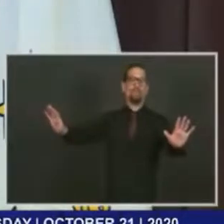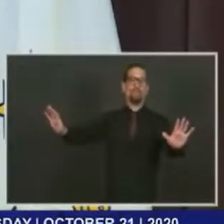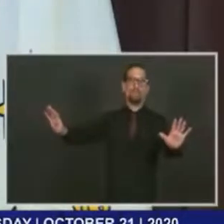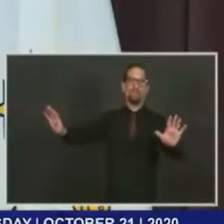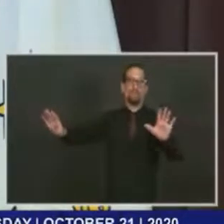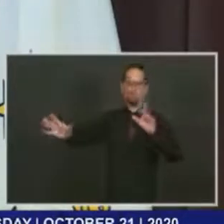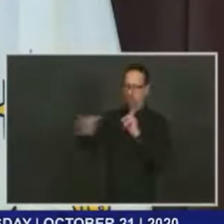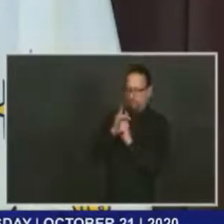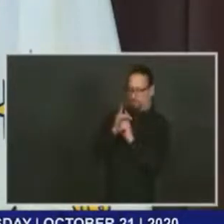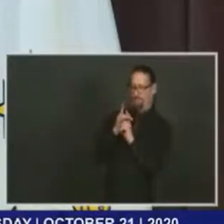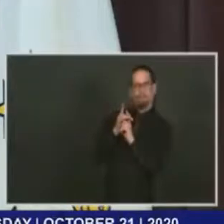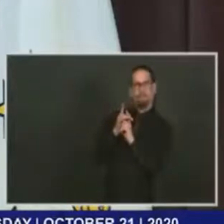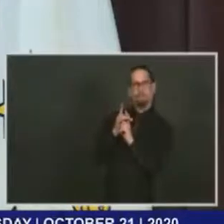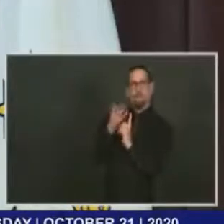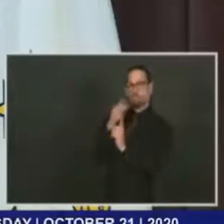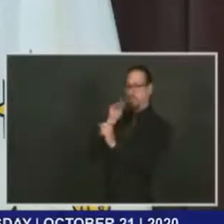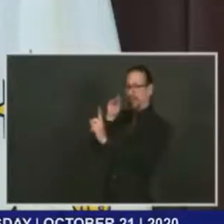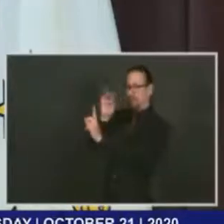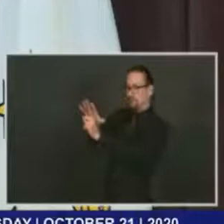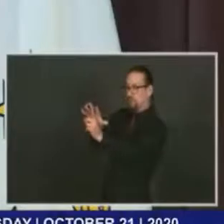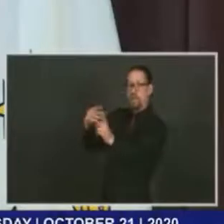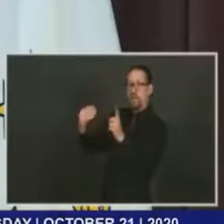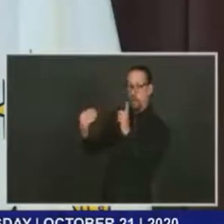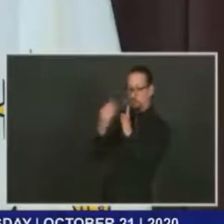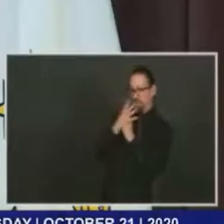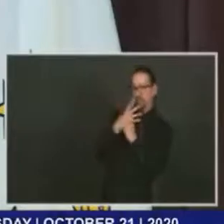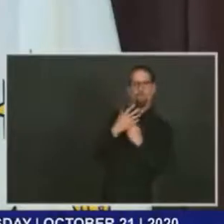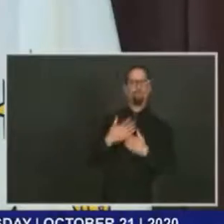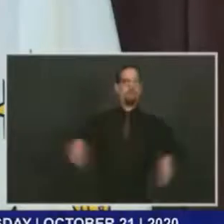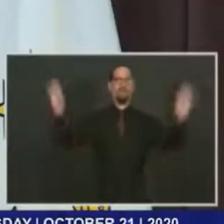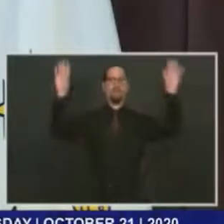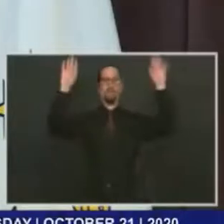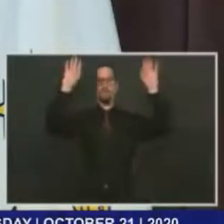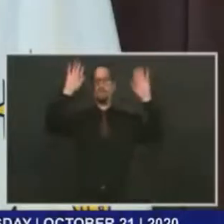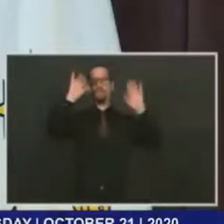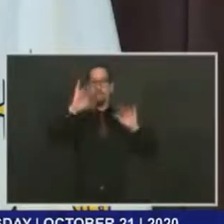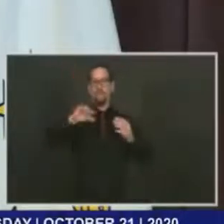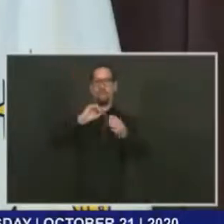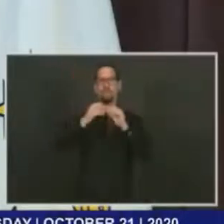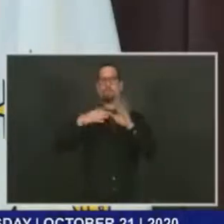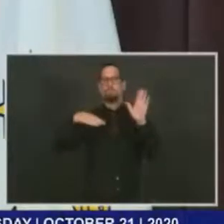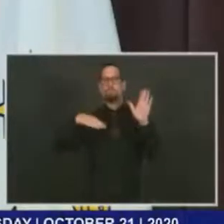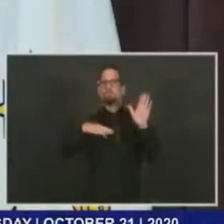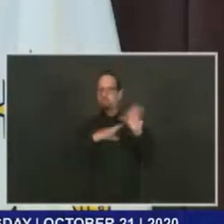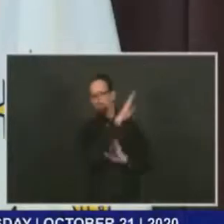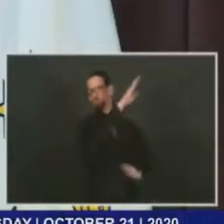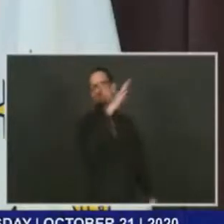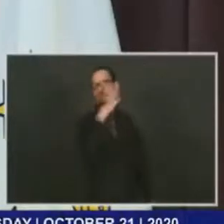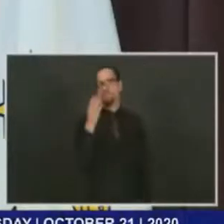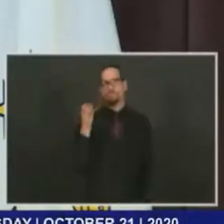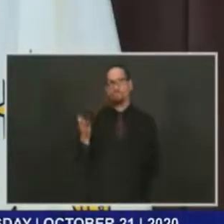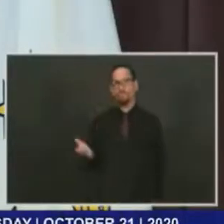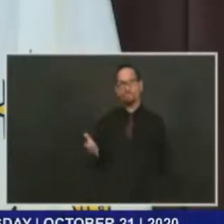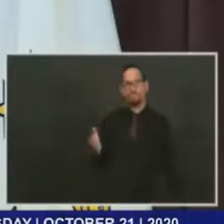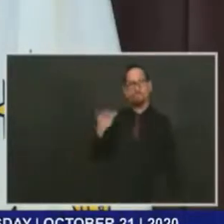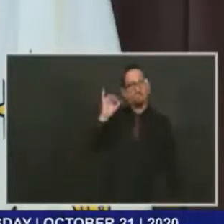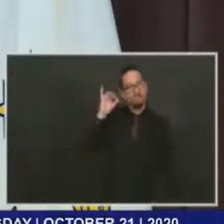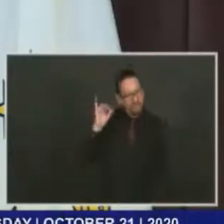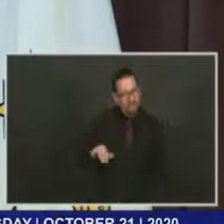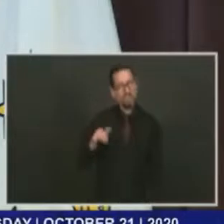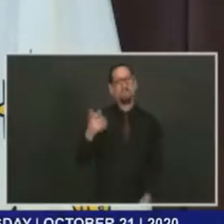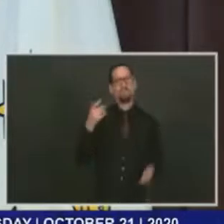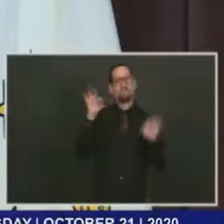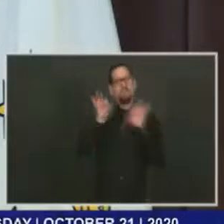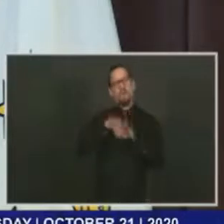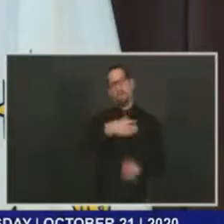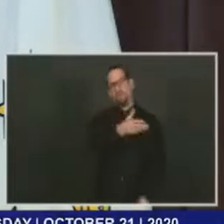the striking increase in our numbers. So we want to make sure that you have the science behind the information to help us